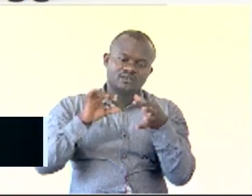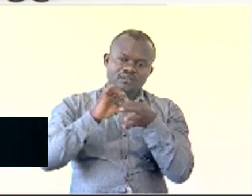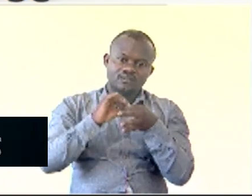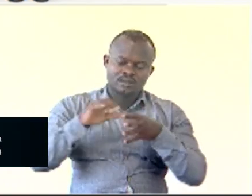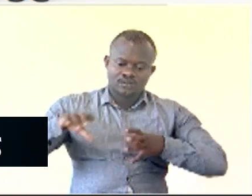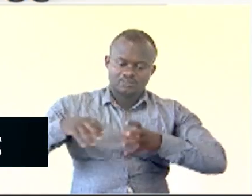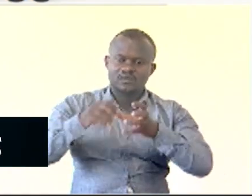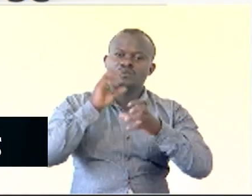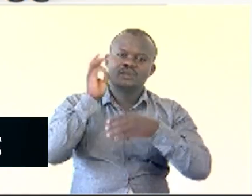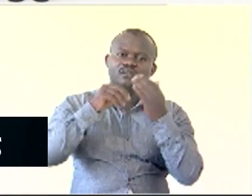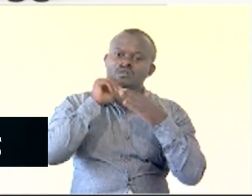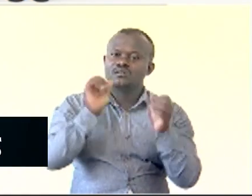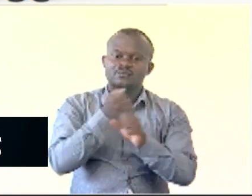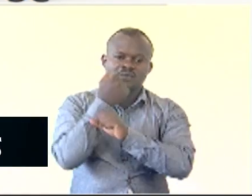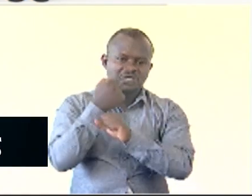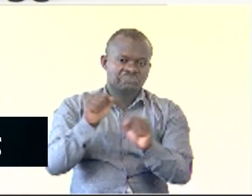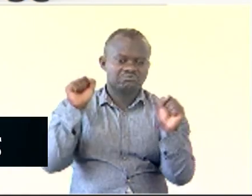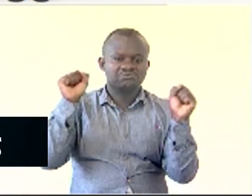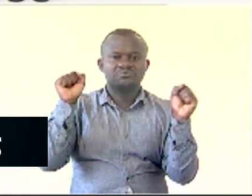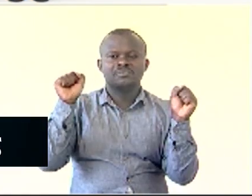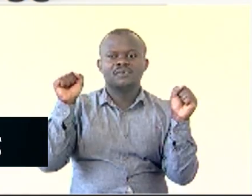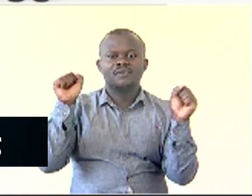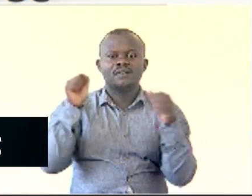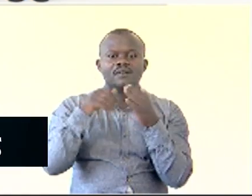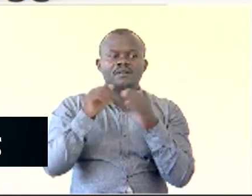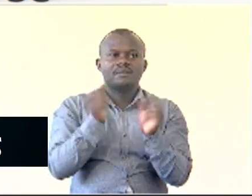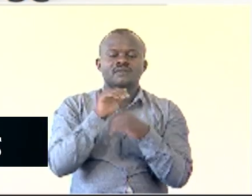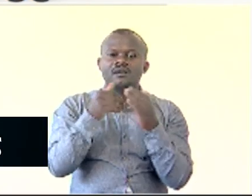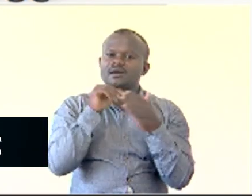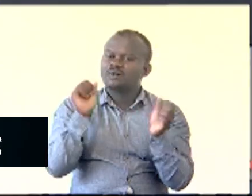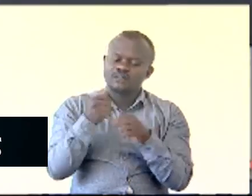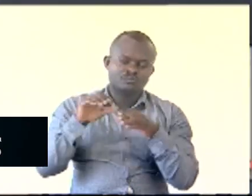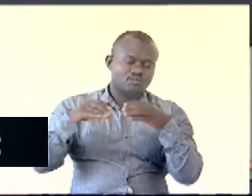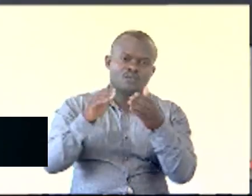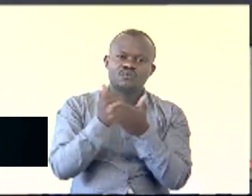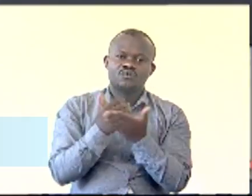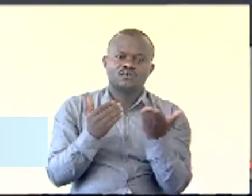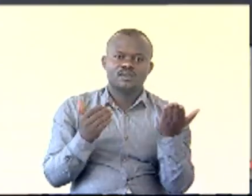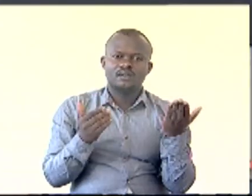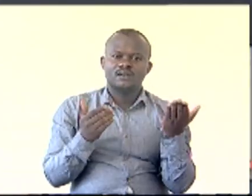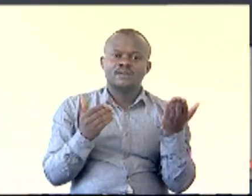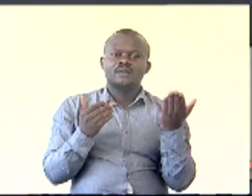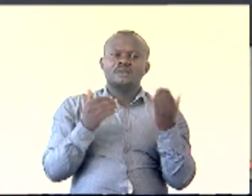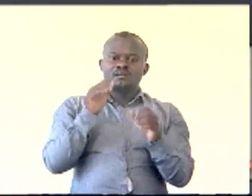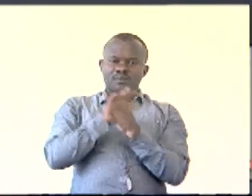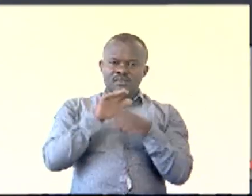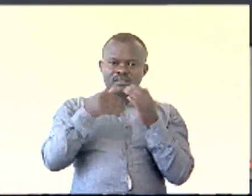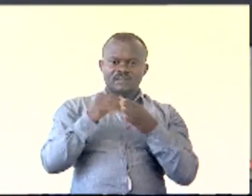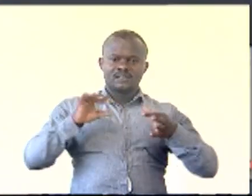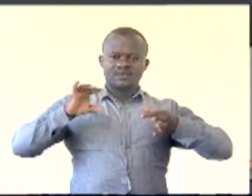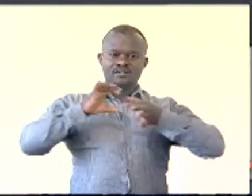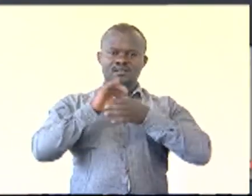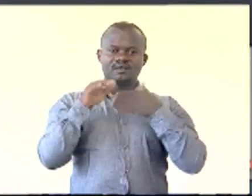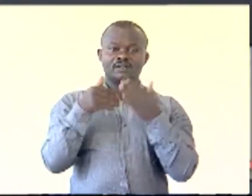movement will not be possible at all. A person cannot move when you don't have joints. Most joints only allow